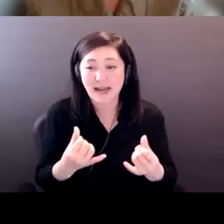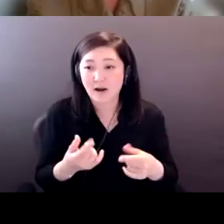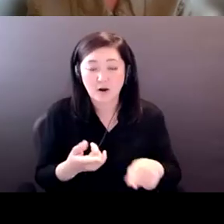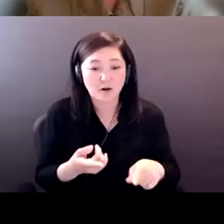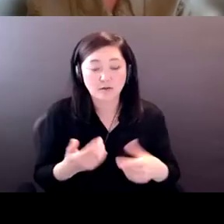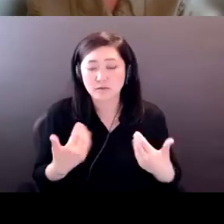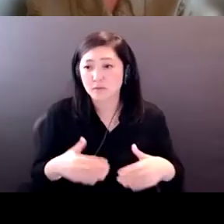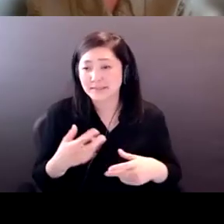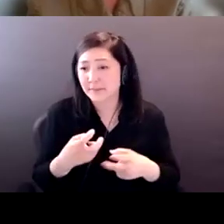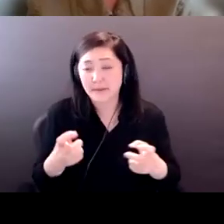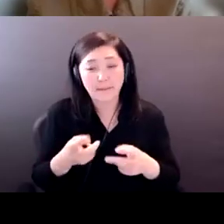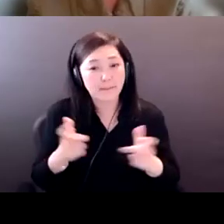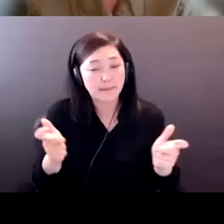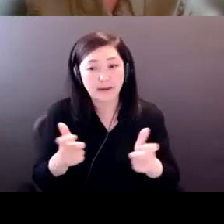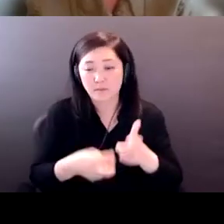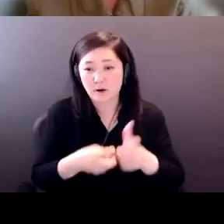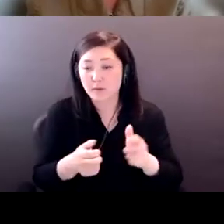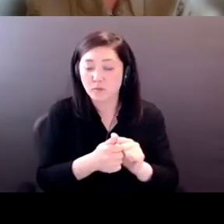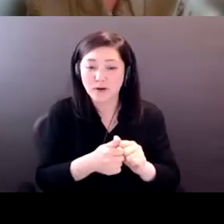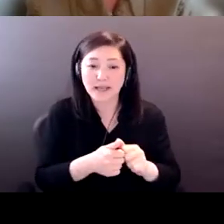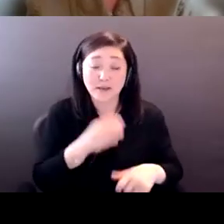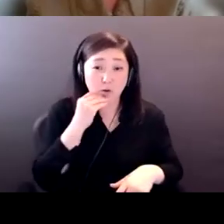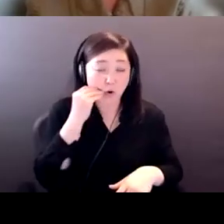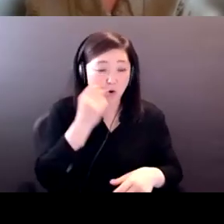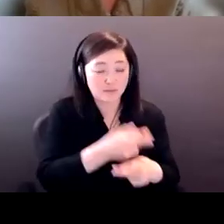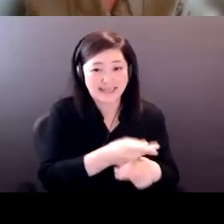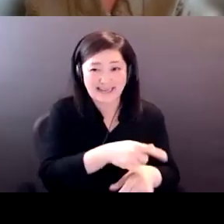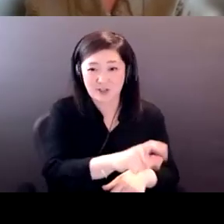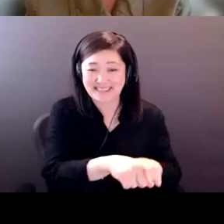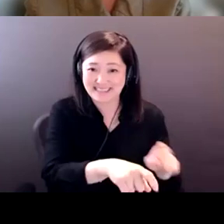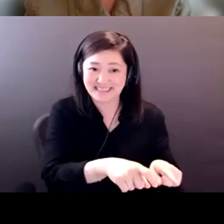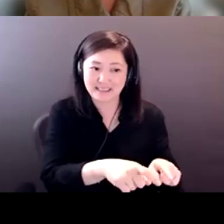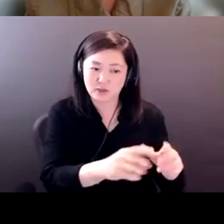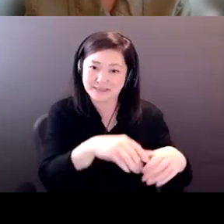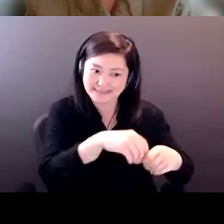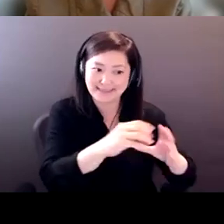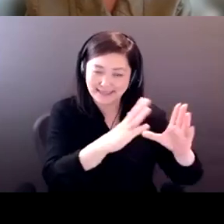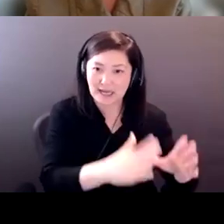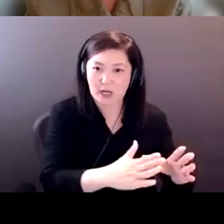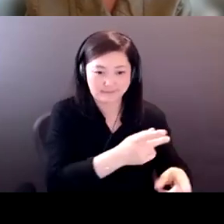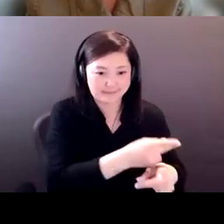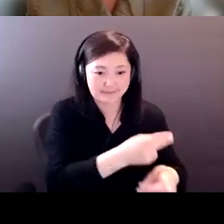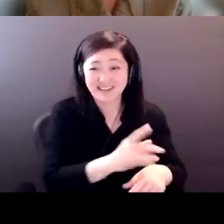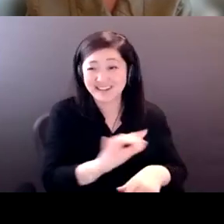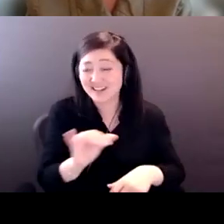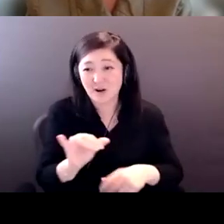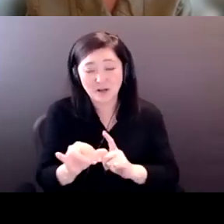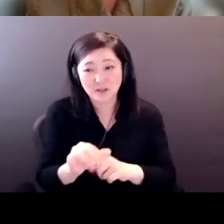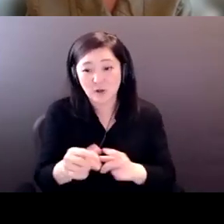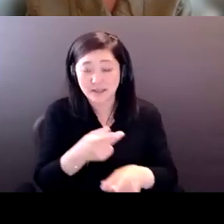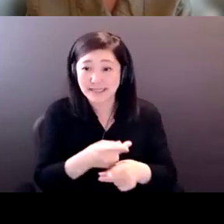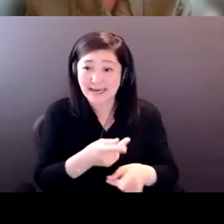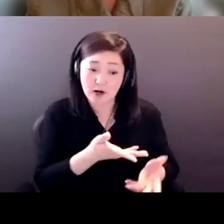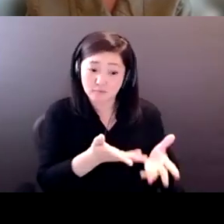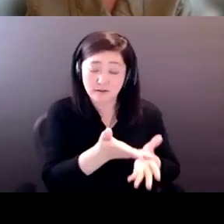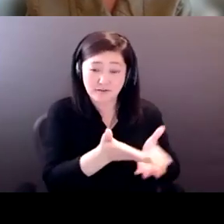massive problem with unmet home care needs. Workforce shortages and grossly underpaying caregivers in terms of the important role